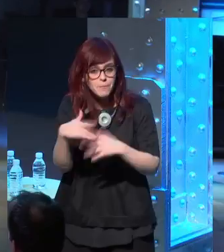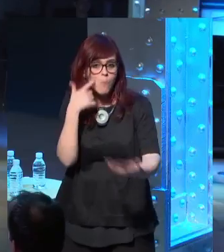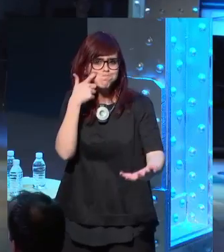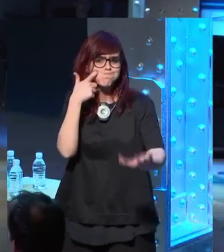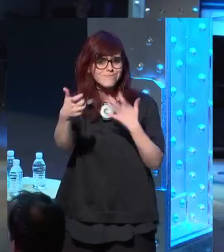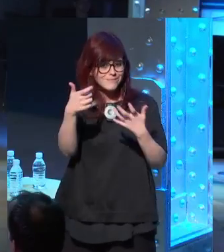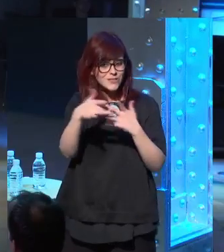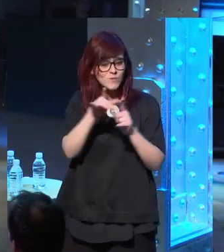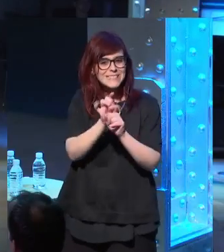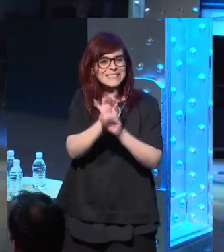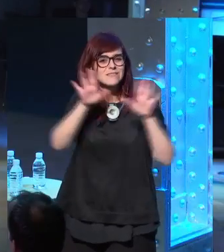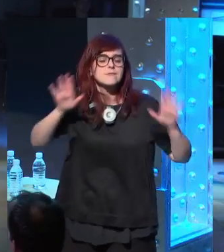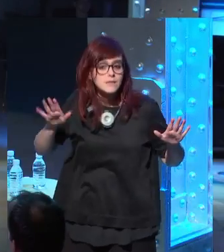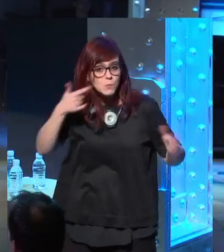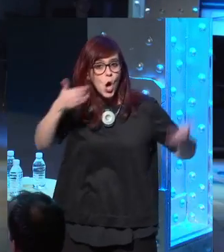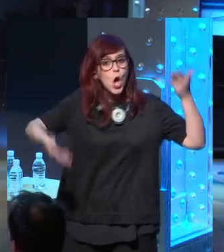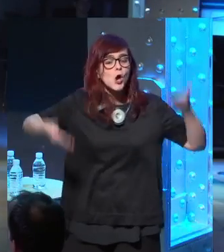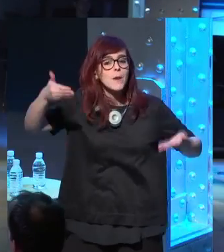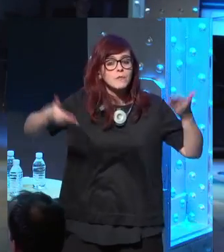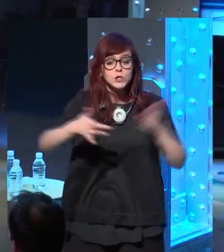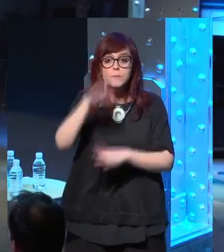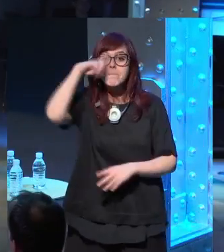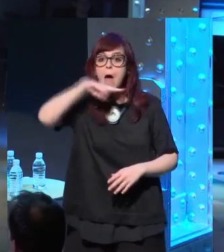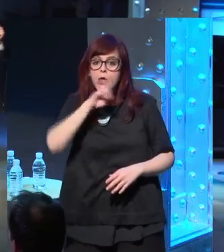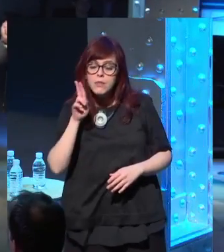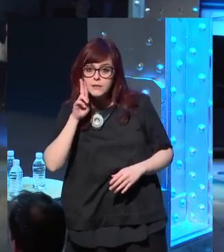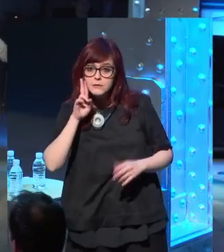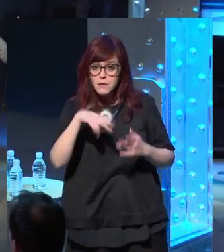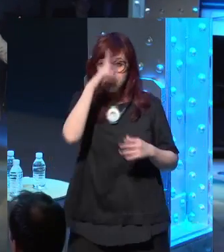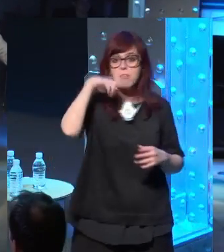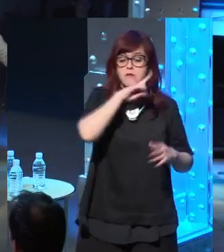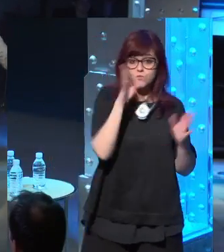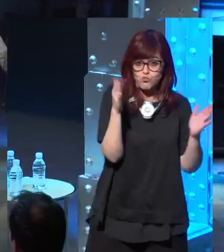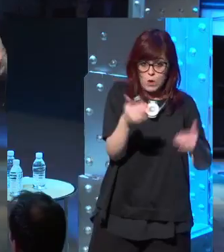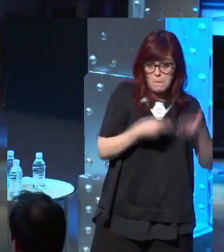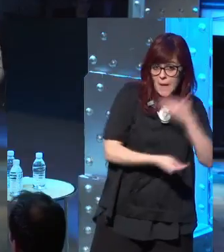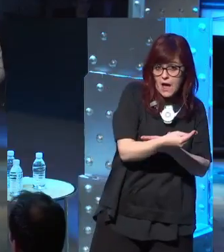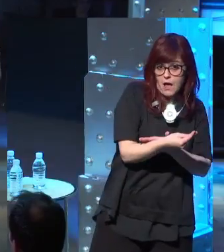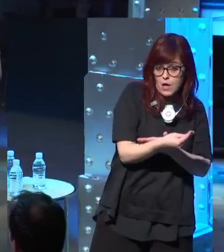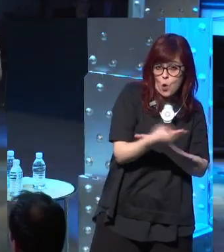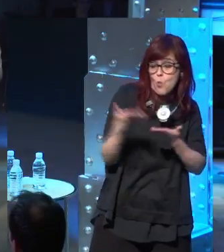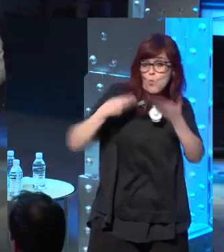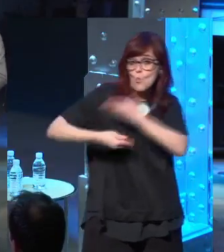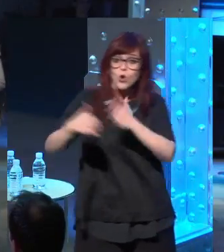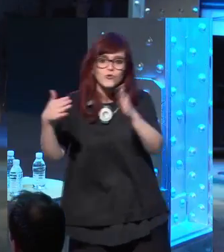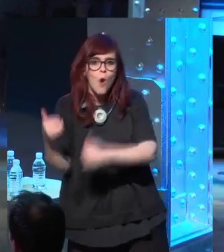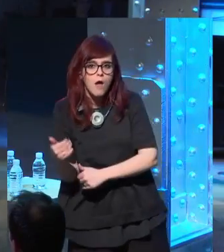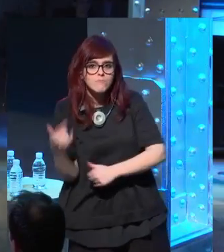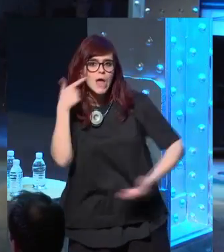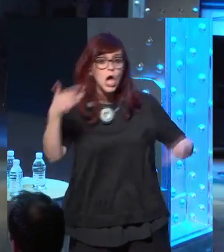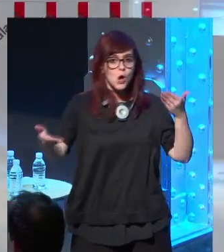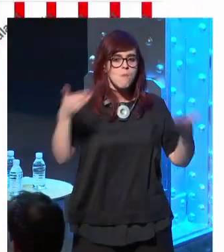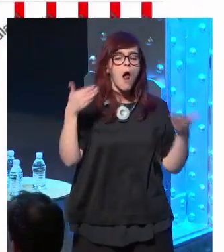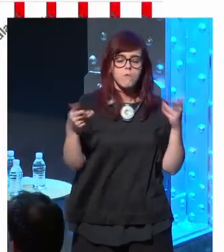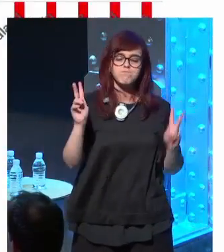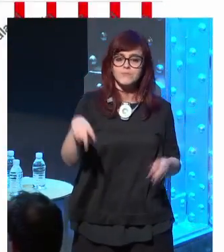we compare parents to non-parents. So people who have kids to people that don't have kids. And if we look at